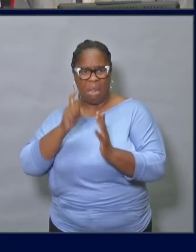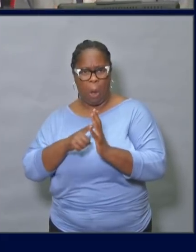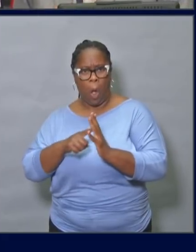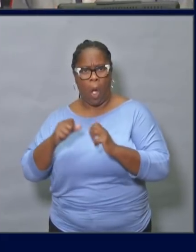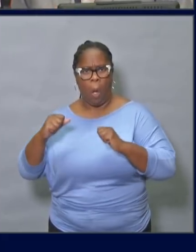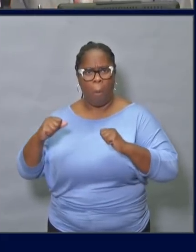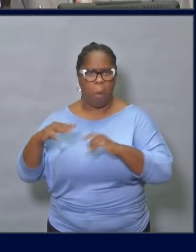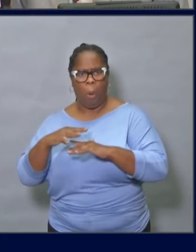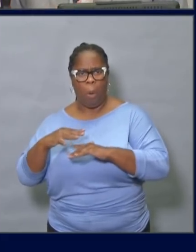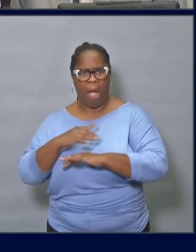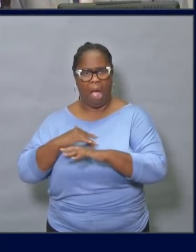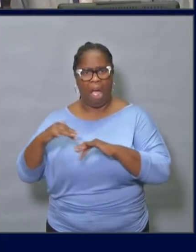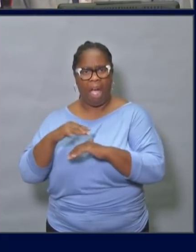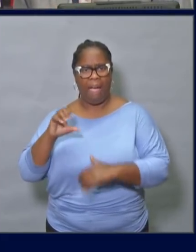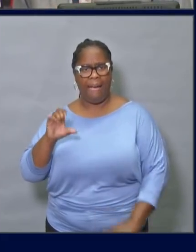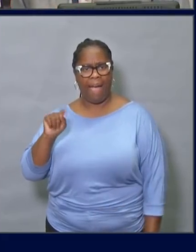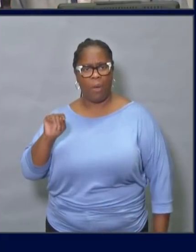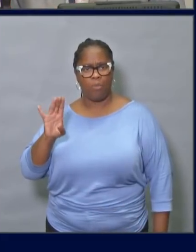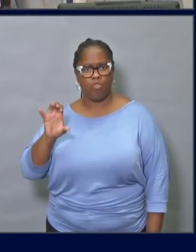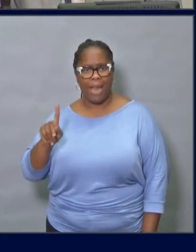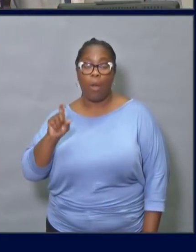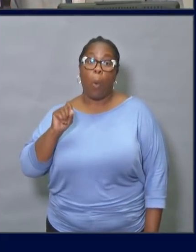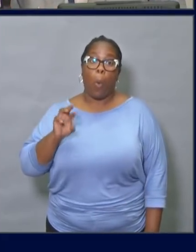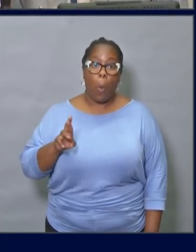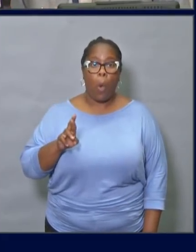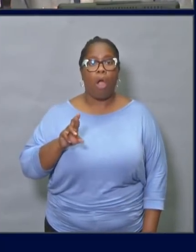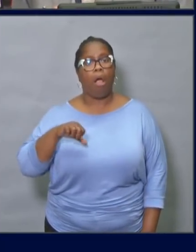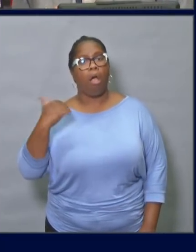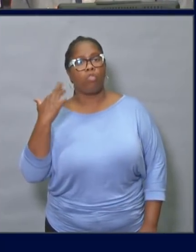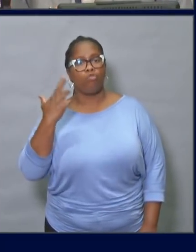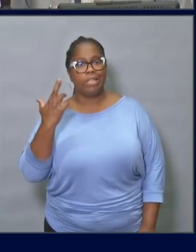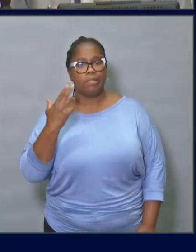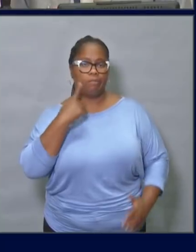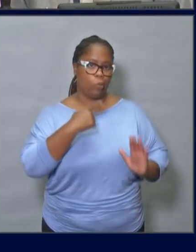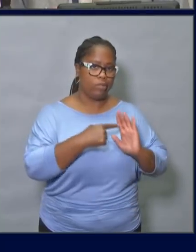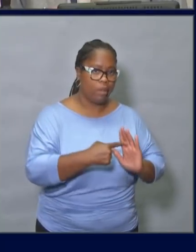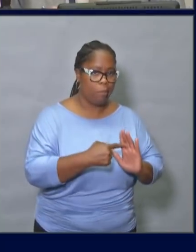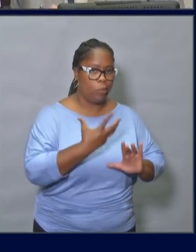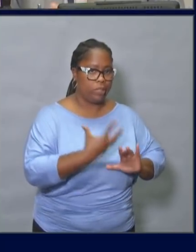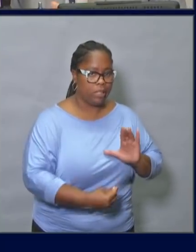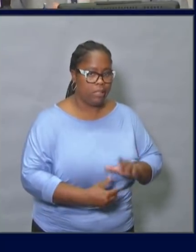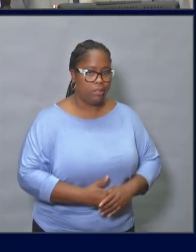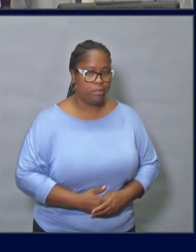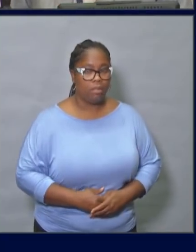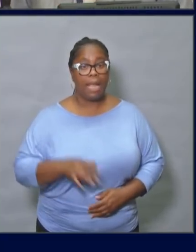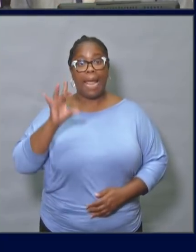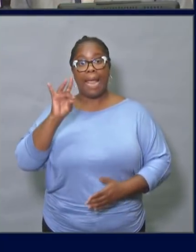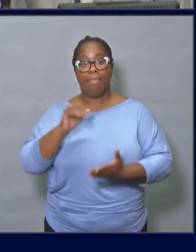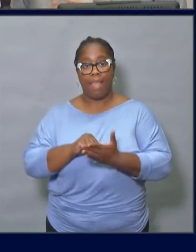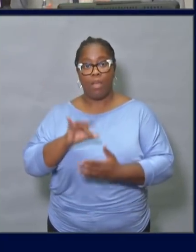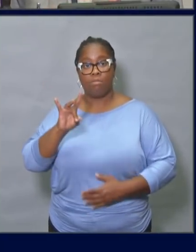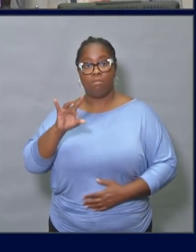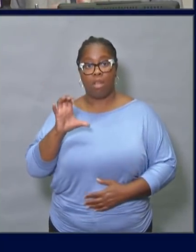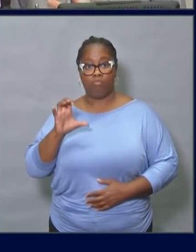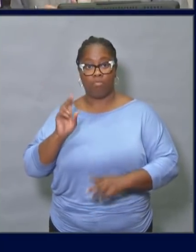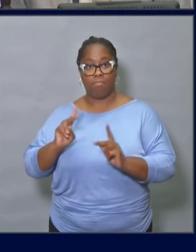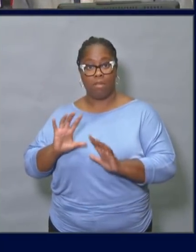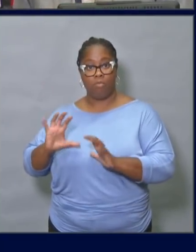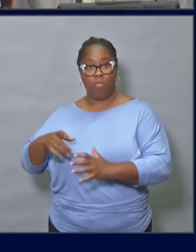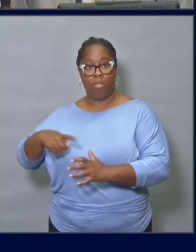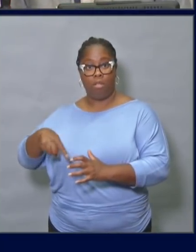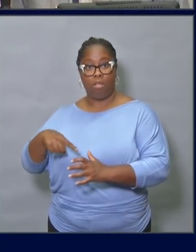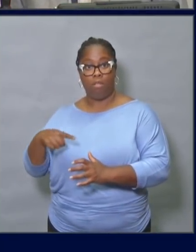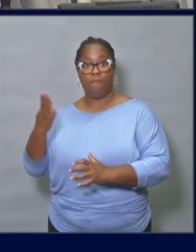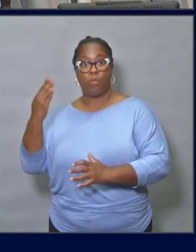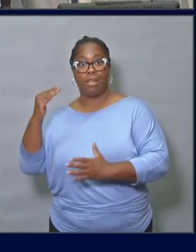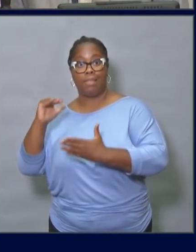compelling reasons, including that they're deceased. About 8,800 of the people in this group of